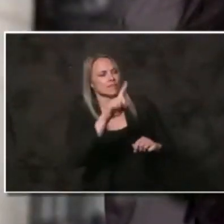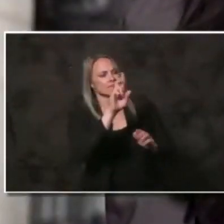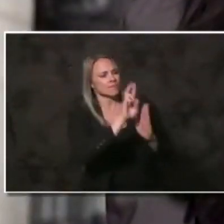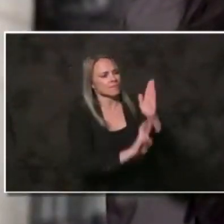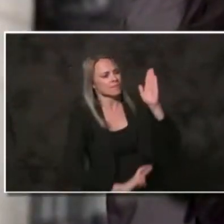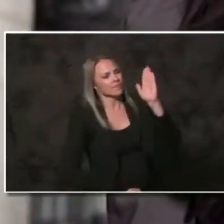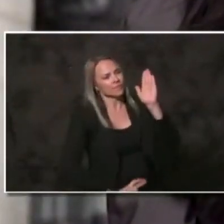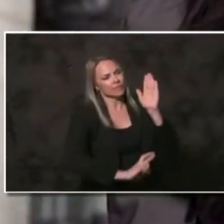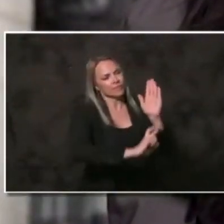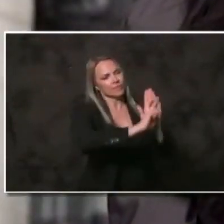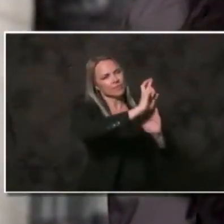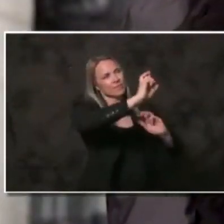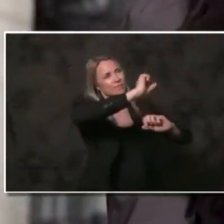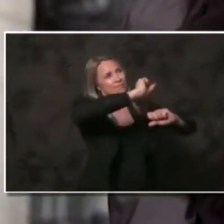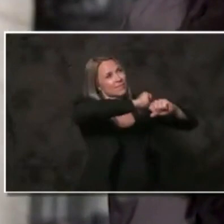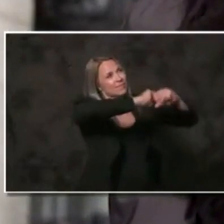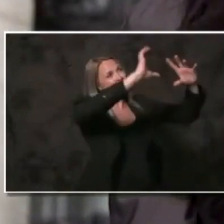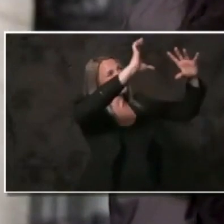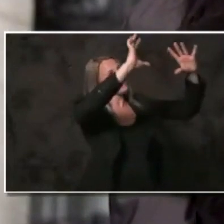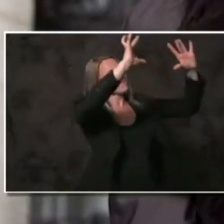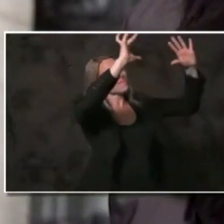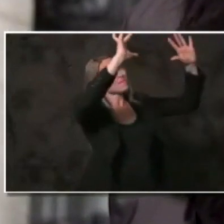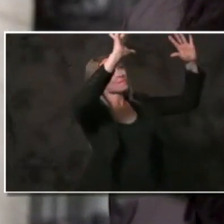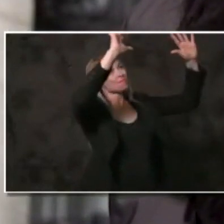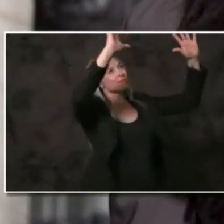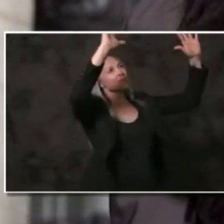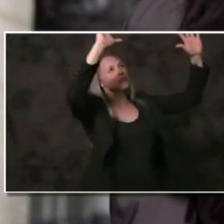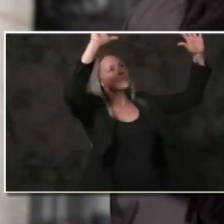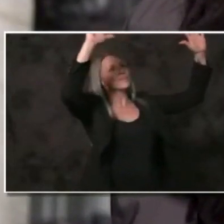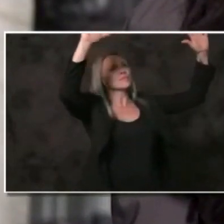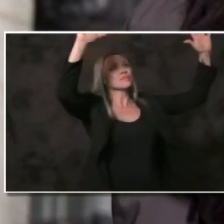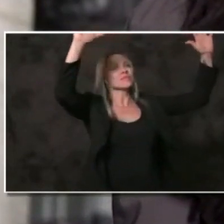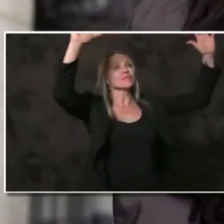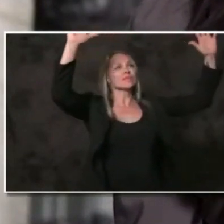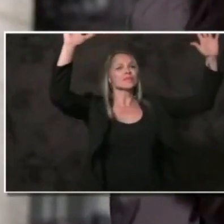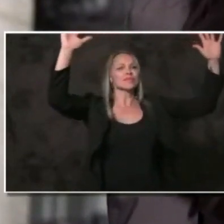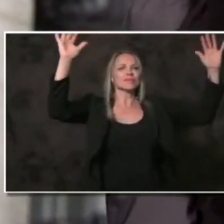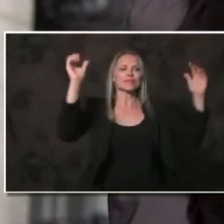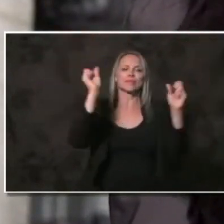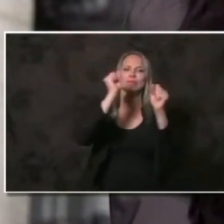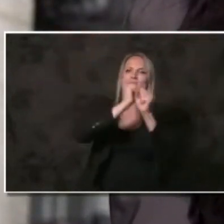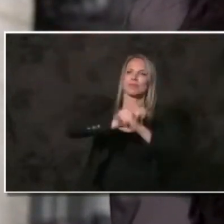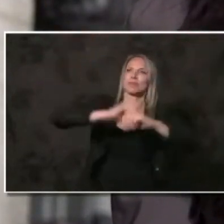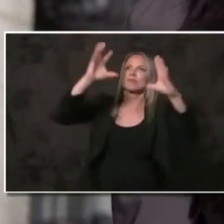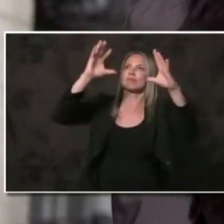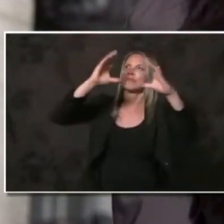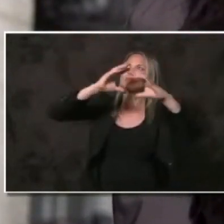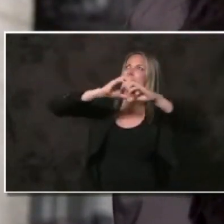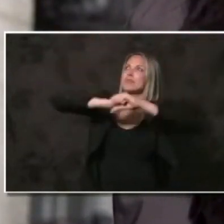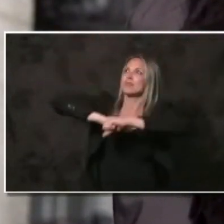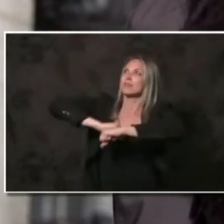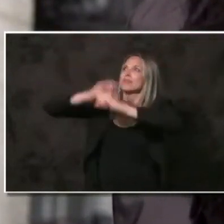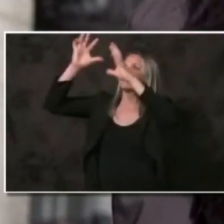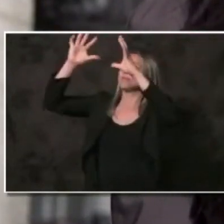rocket's red glare, the bombs